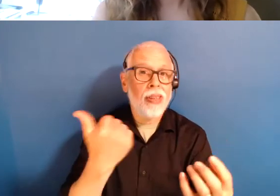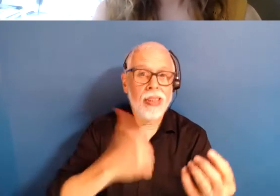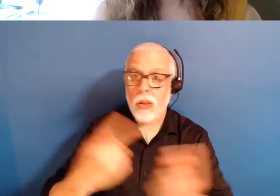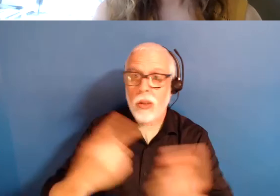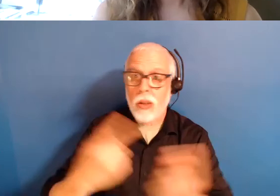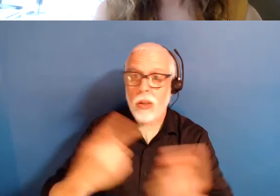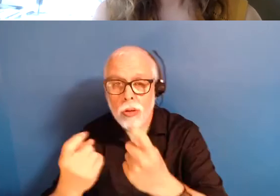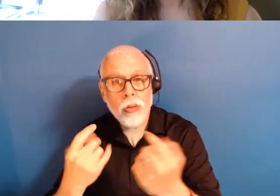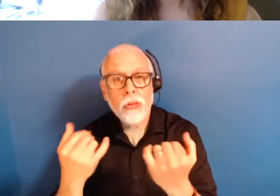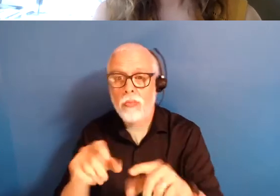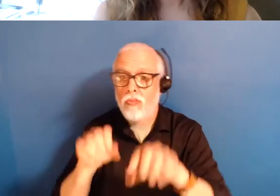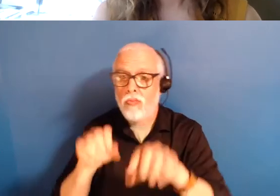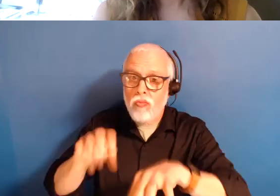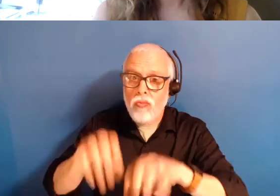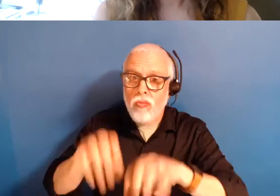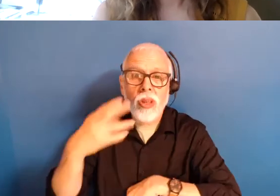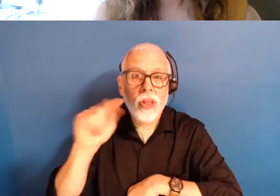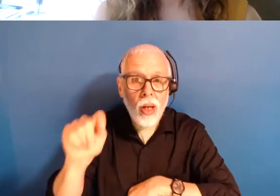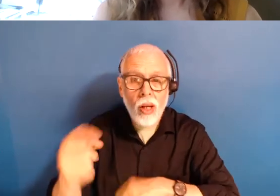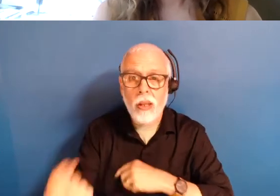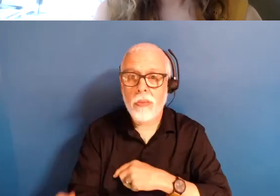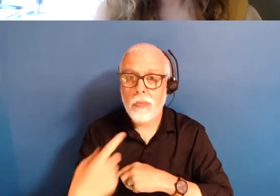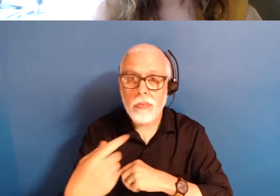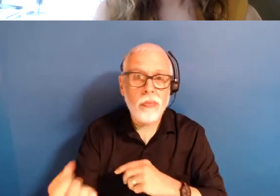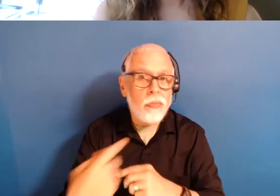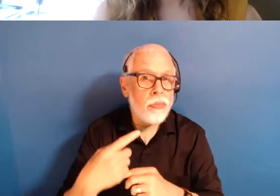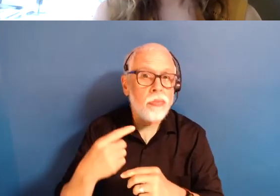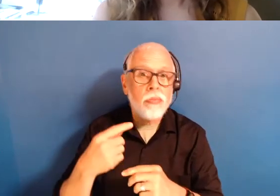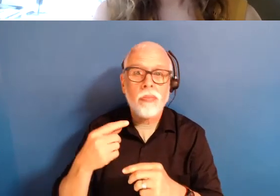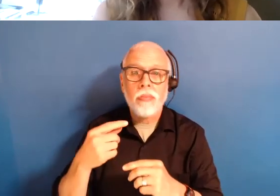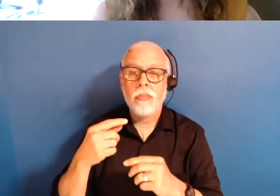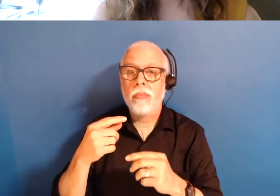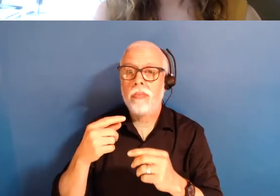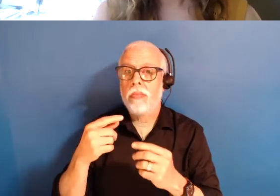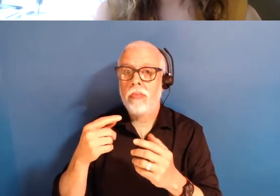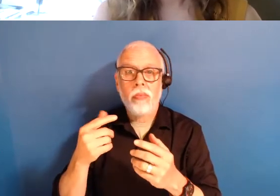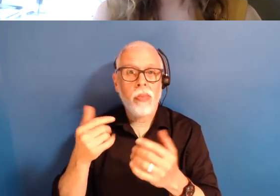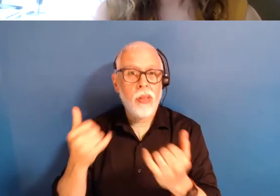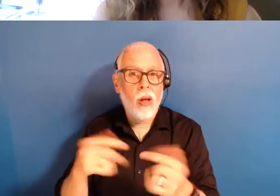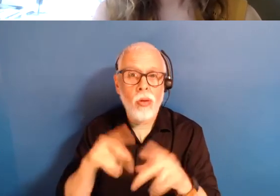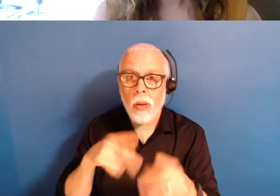out and put your questions in the chat.